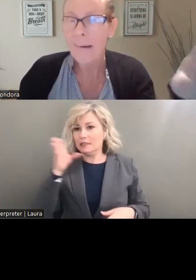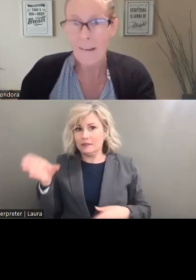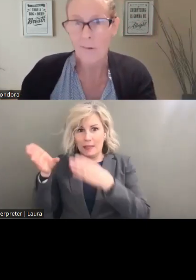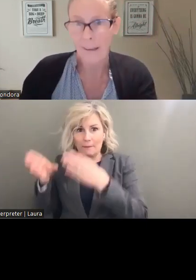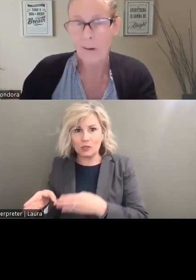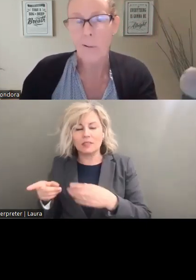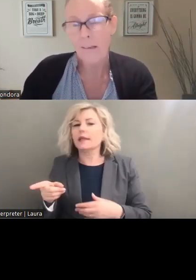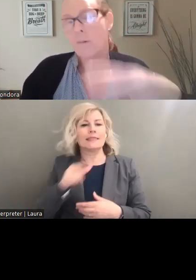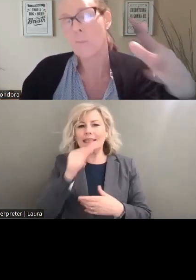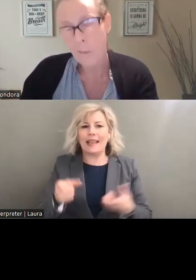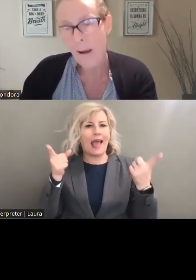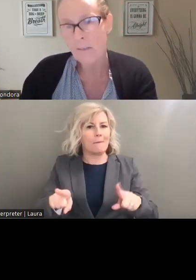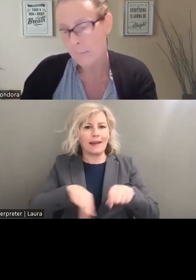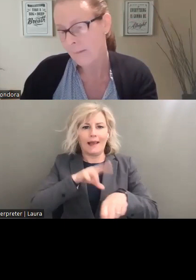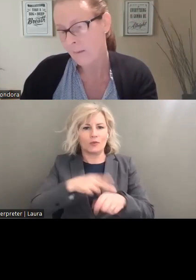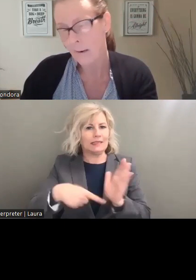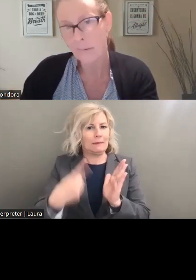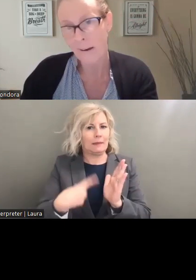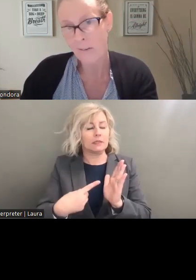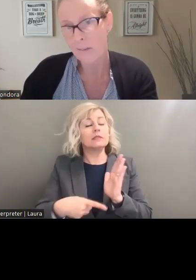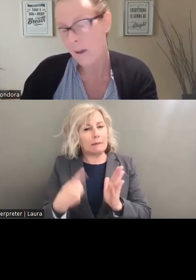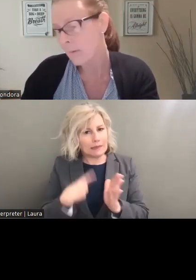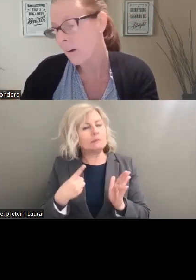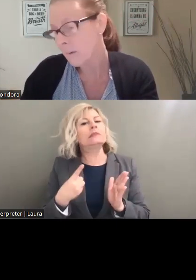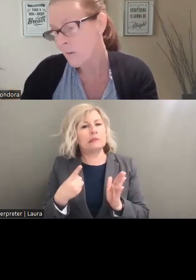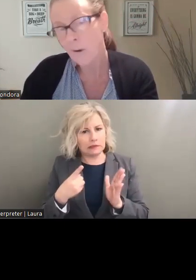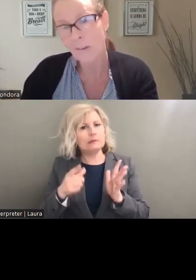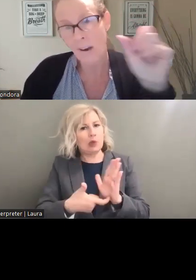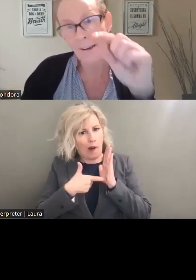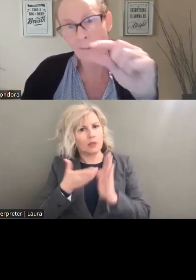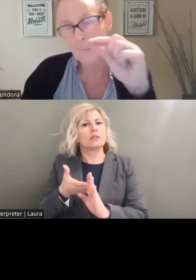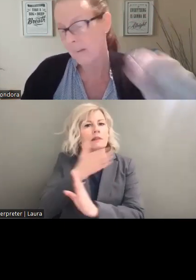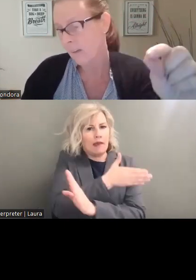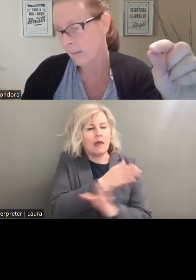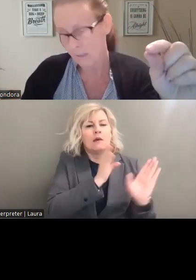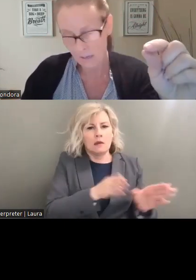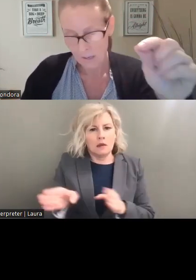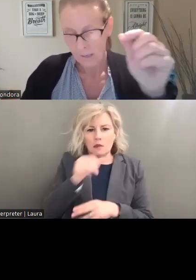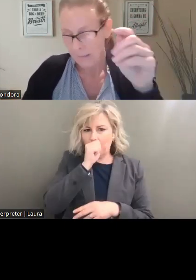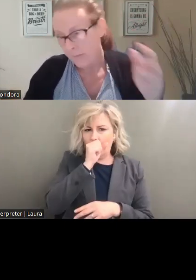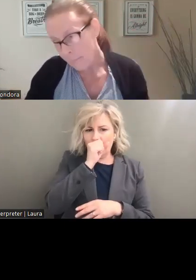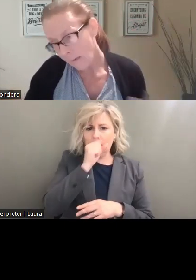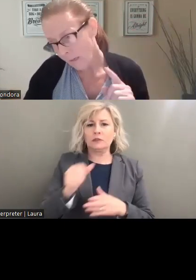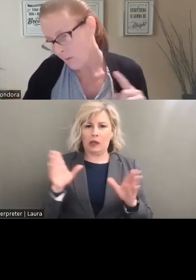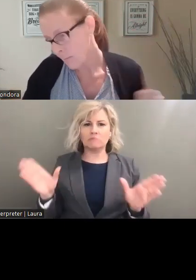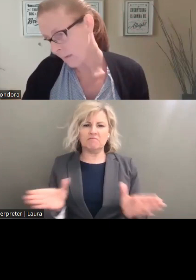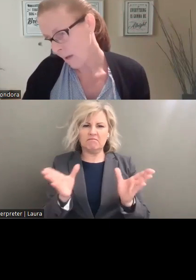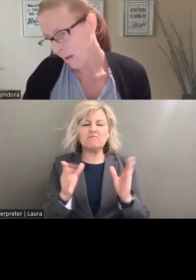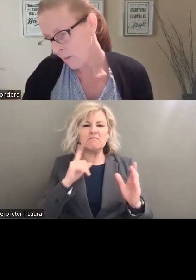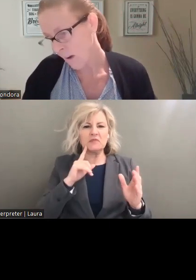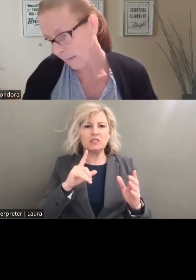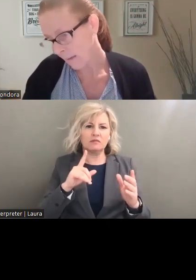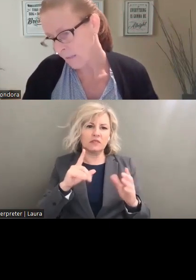always happen naturally. It requires some advanced preparation. And so I would encourage you all to check out, in particular, in the family